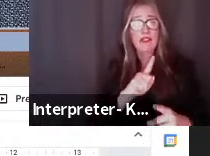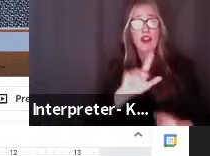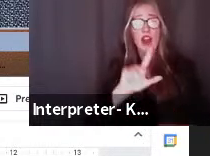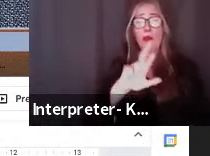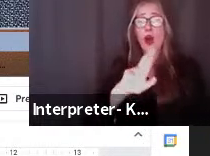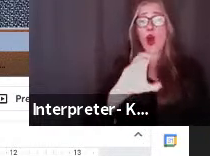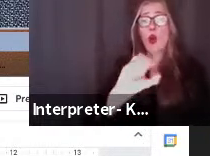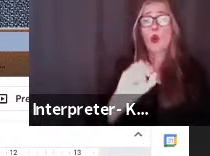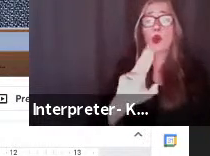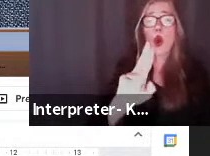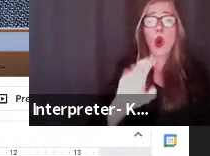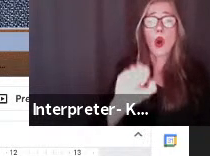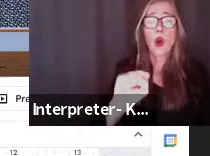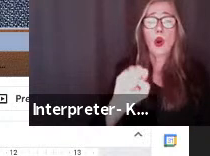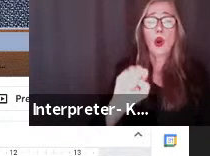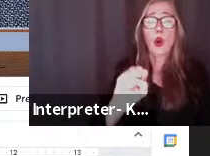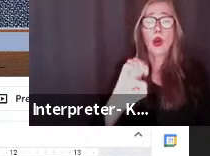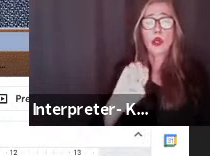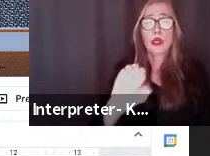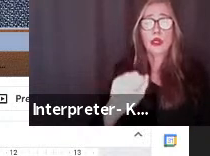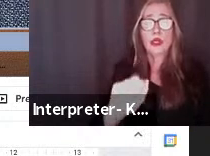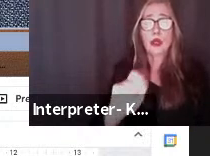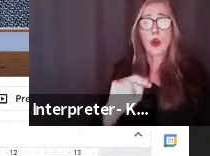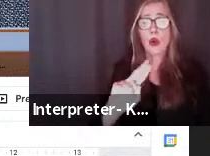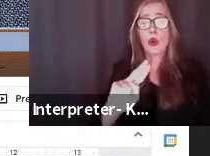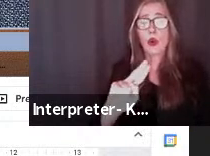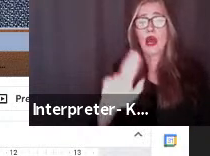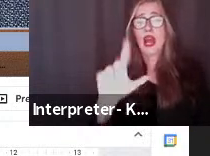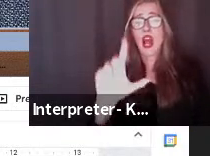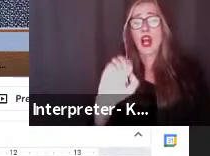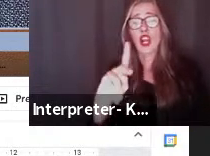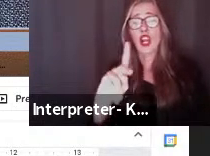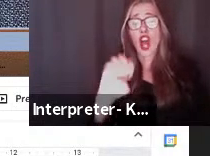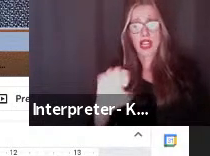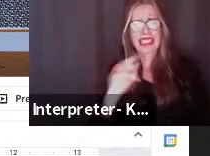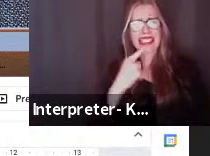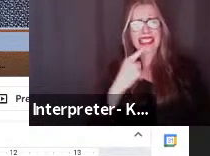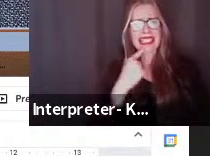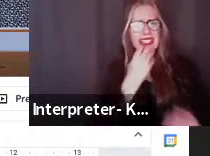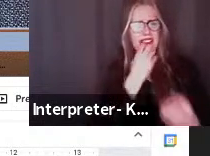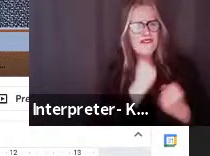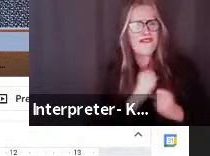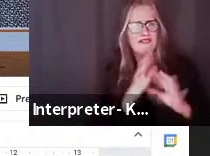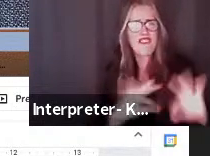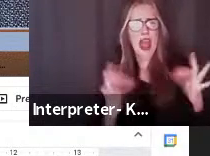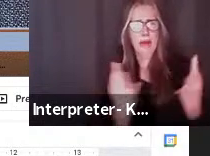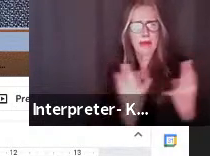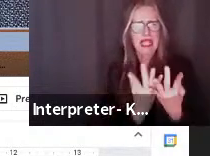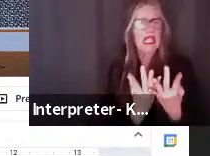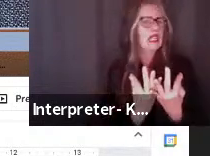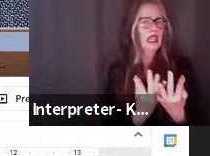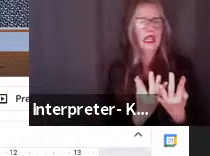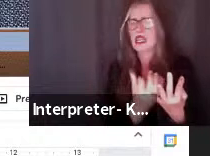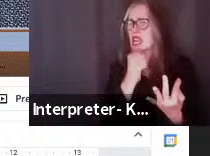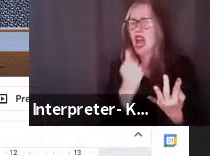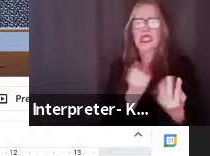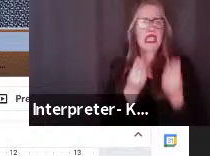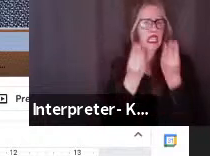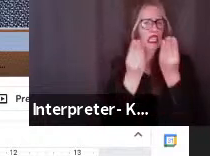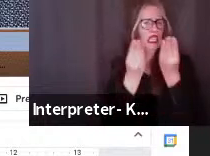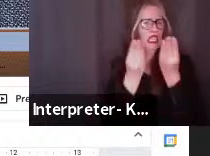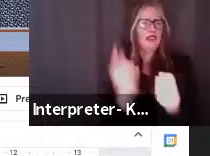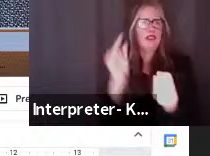our laws the idea that the family is a sacrosanct realm not given over to